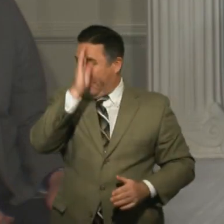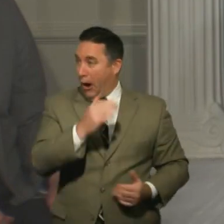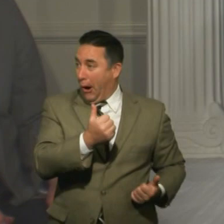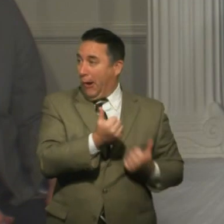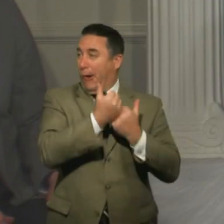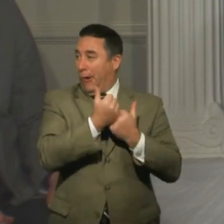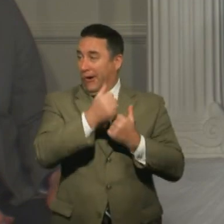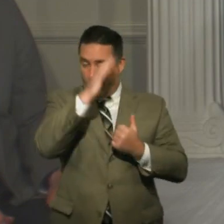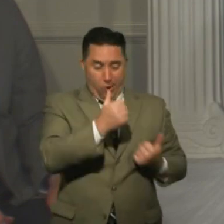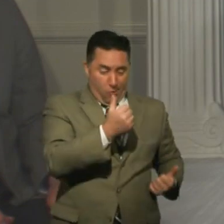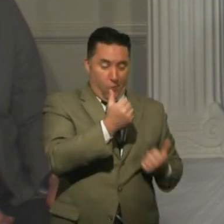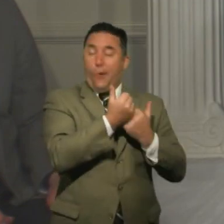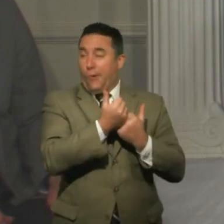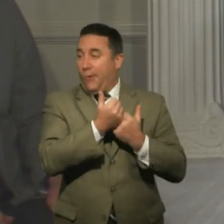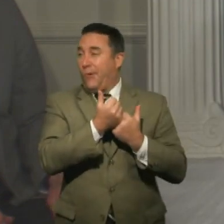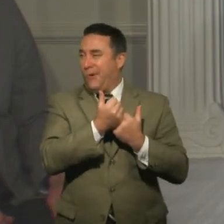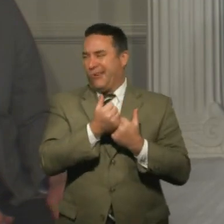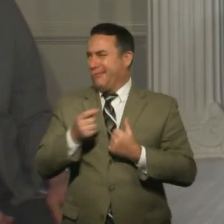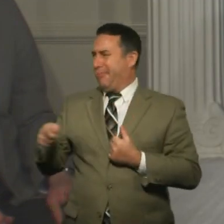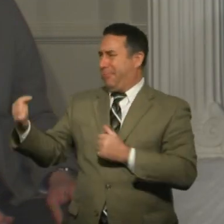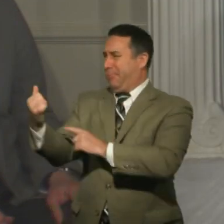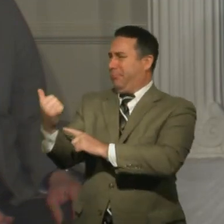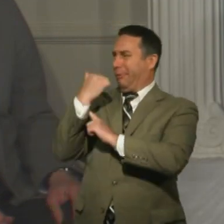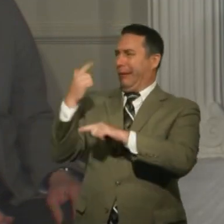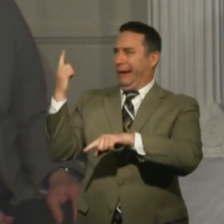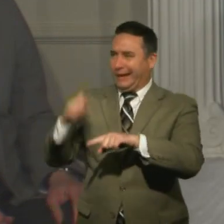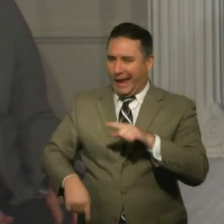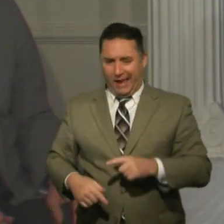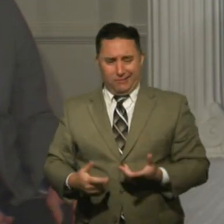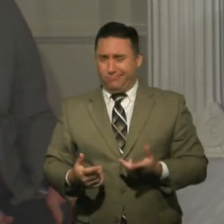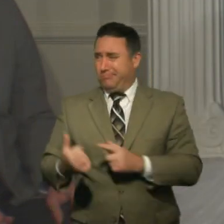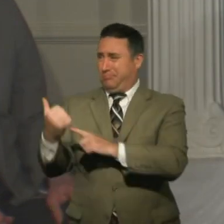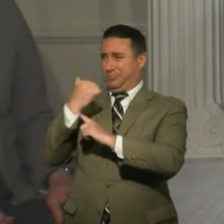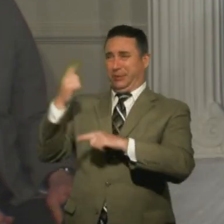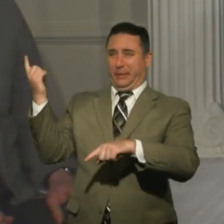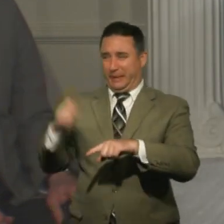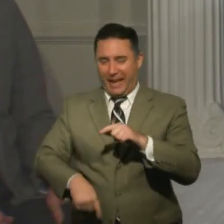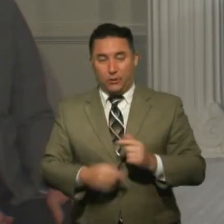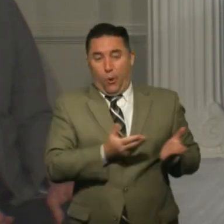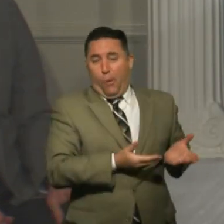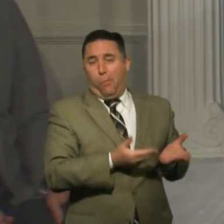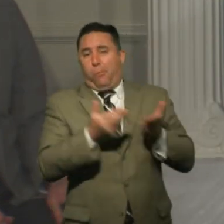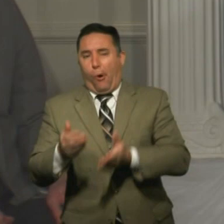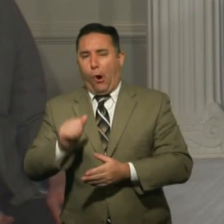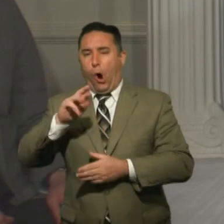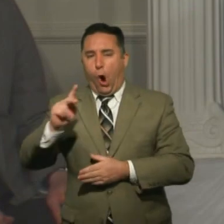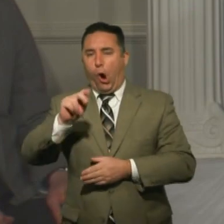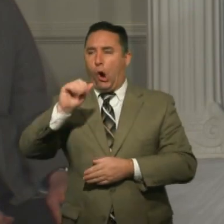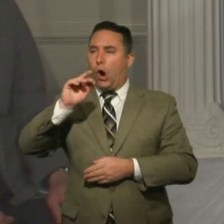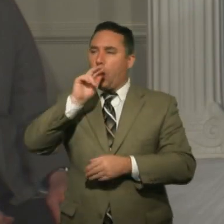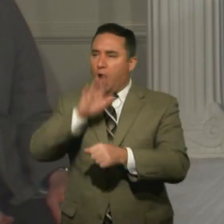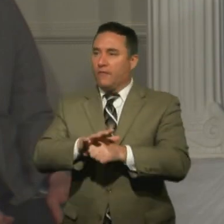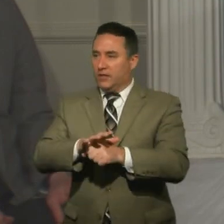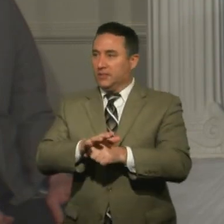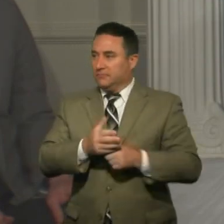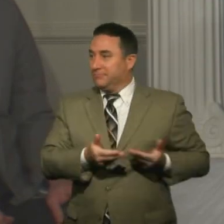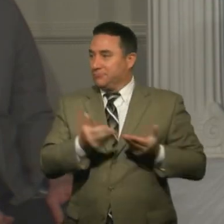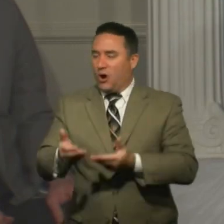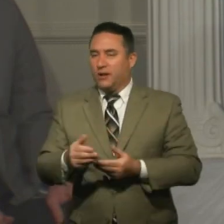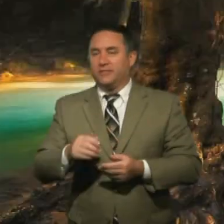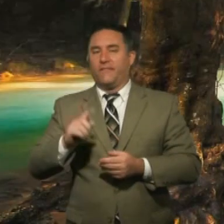side. With God on our side, who can beat us? We cannot be defeated. And they brought the Ark of the Covenant forward. Let's look at 1